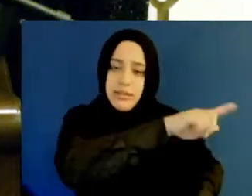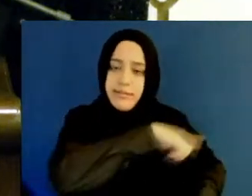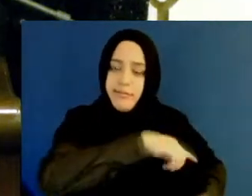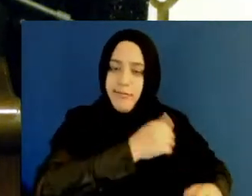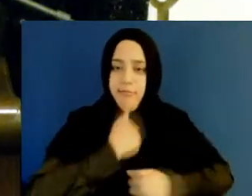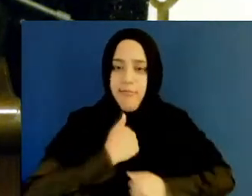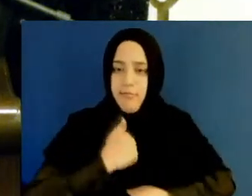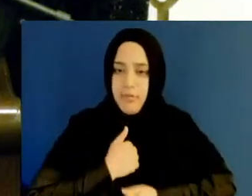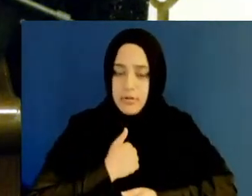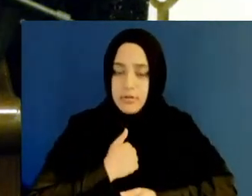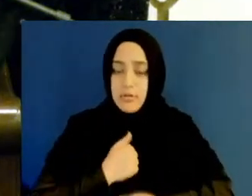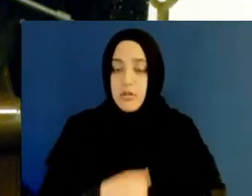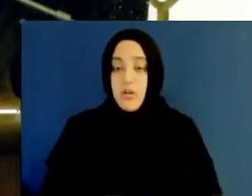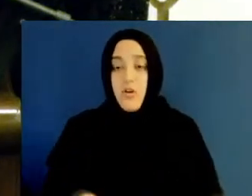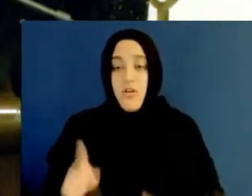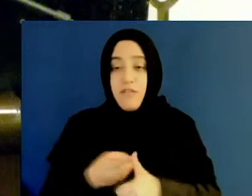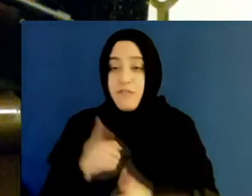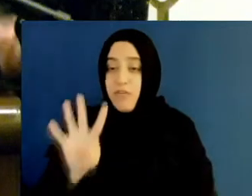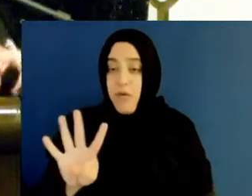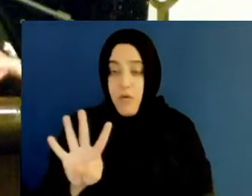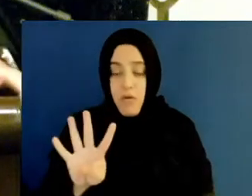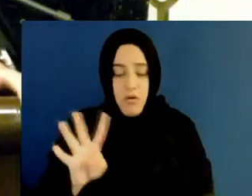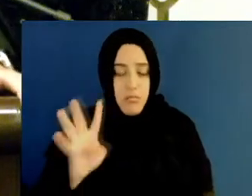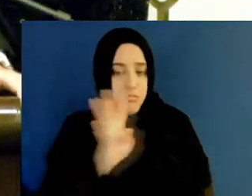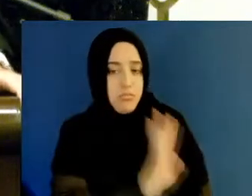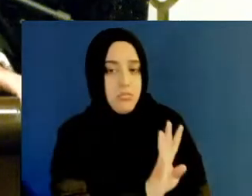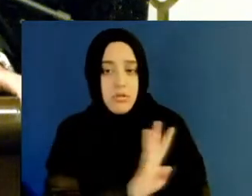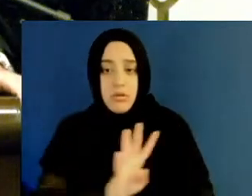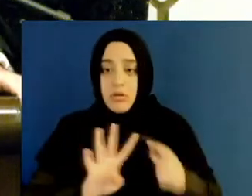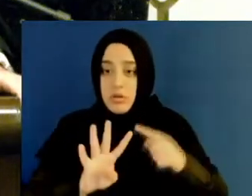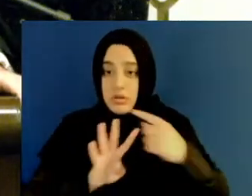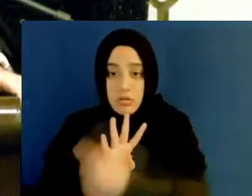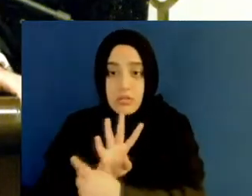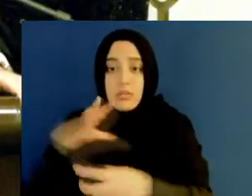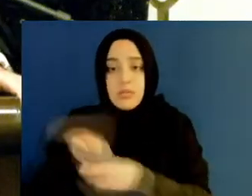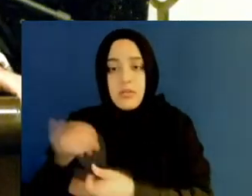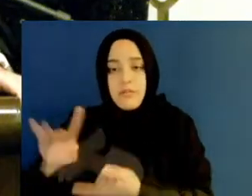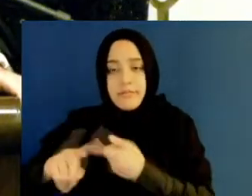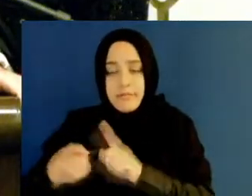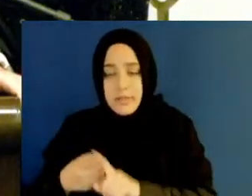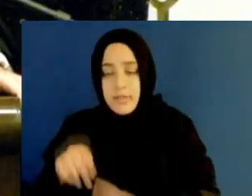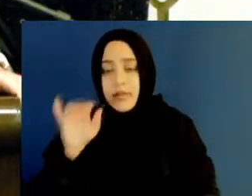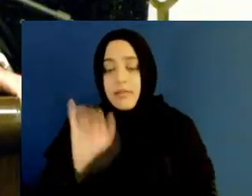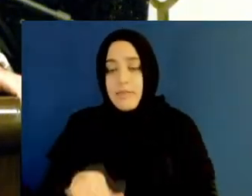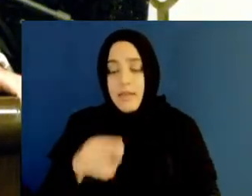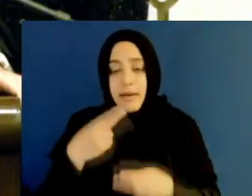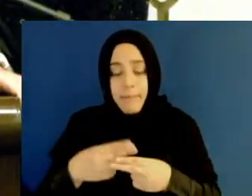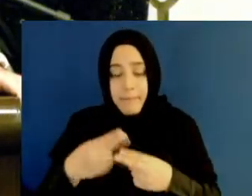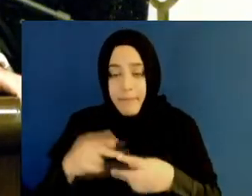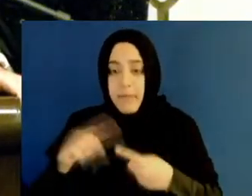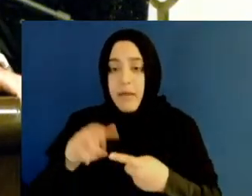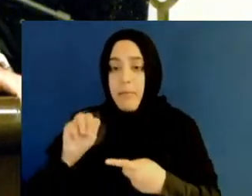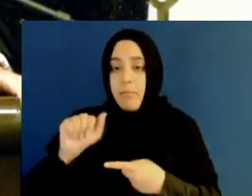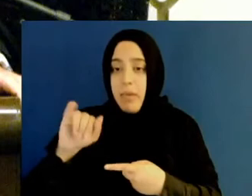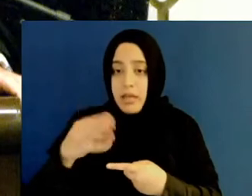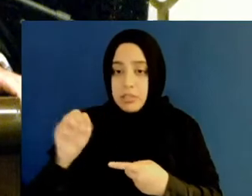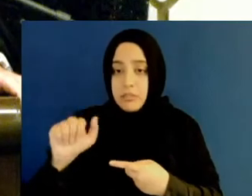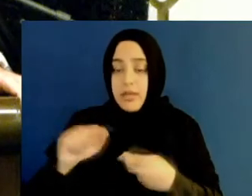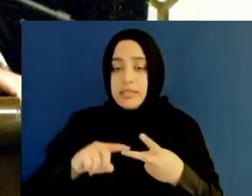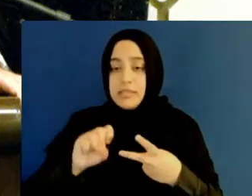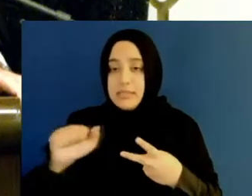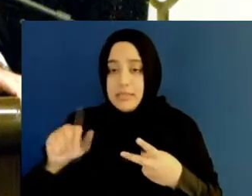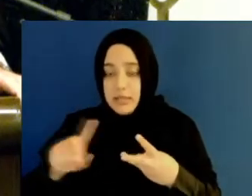the companions of Imam al-Hussein were known as companions by the name of Majma, Sa'ad, Jabir, and